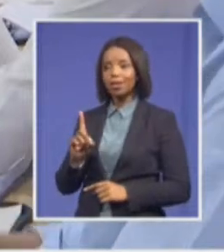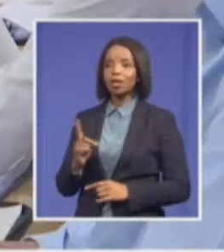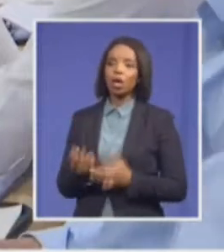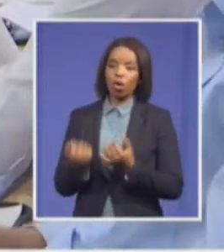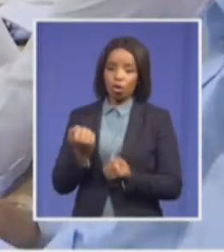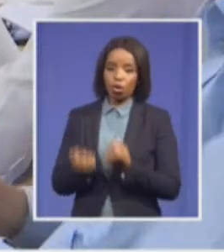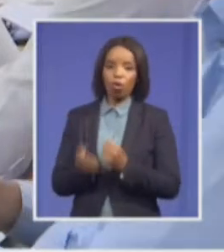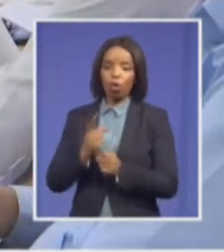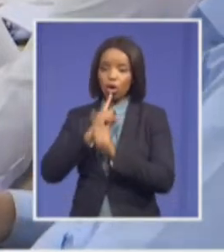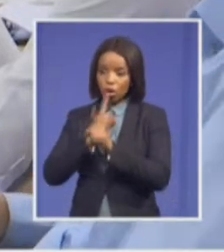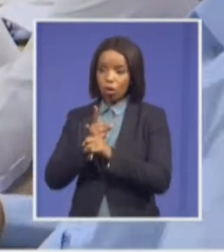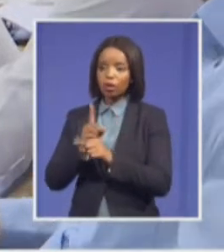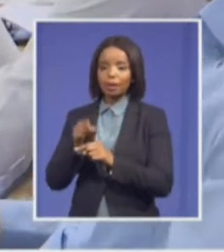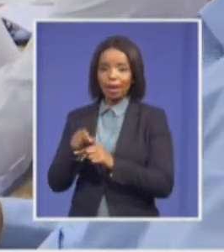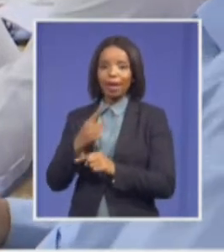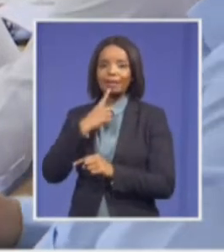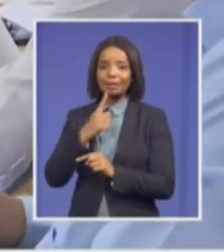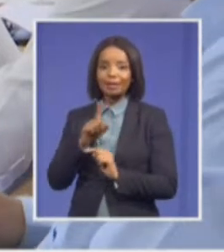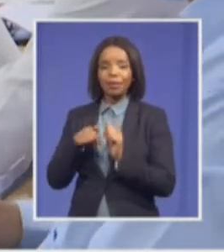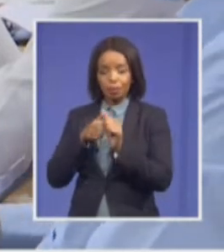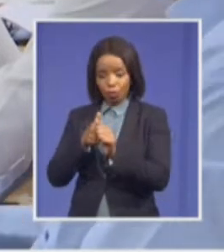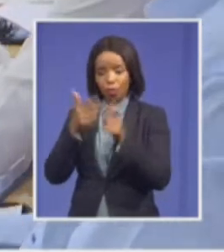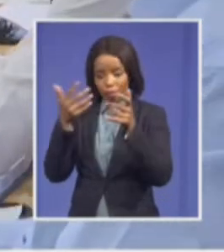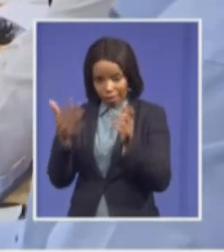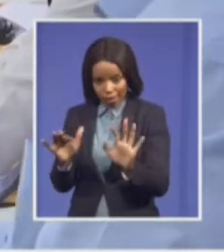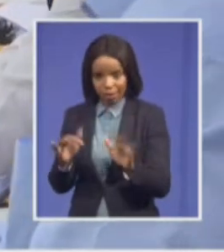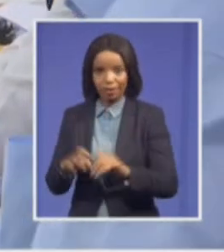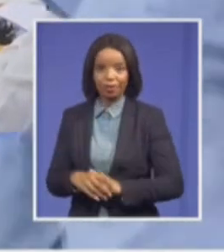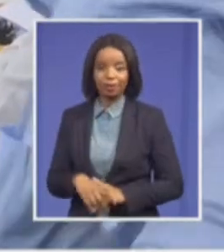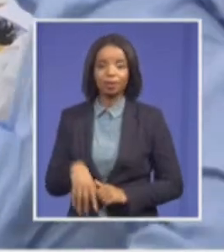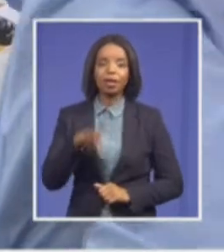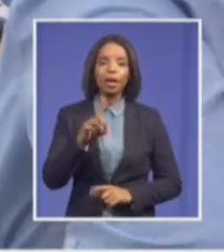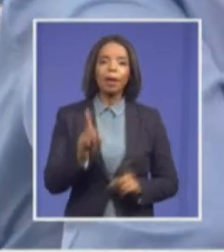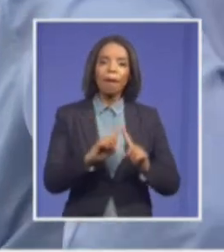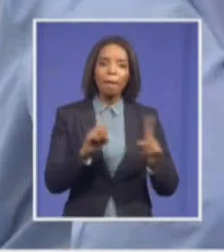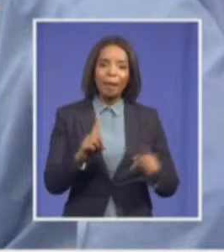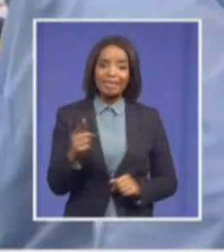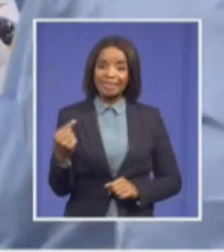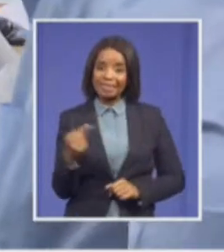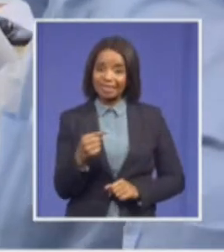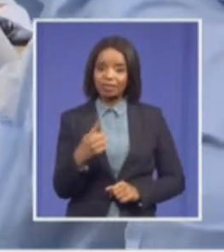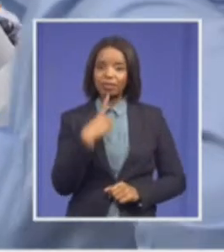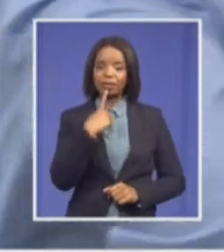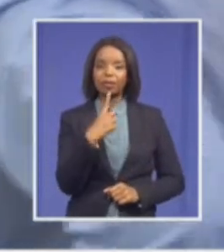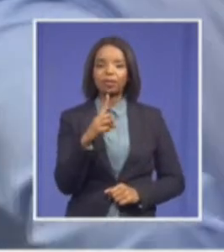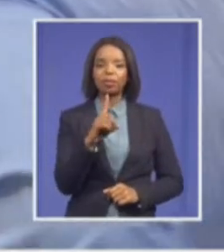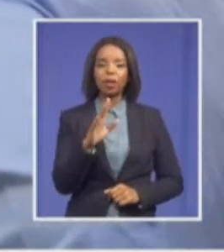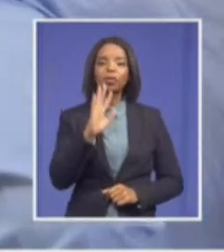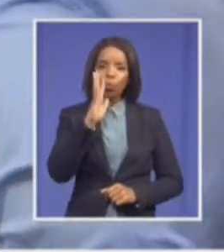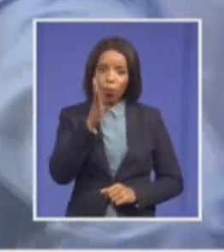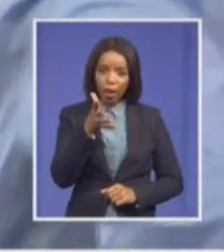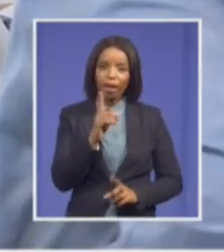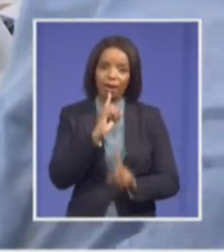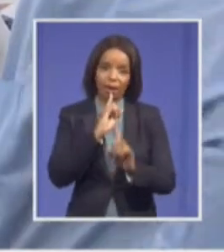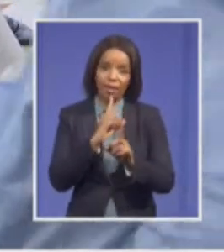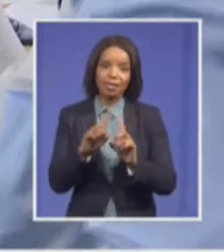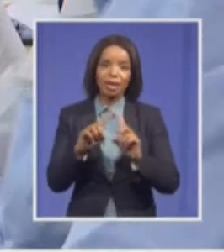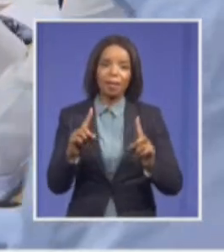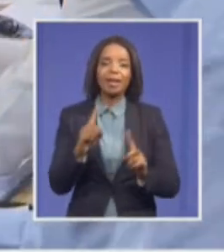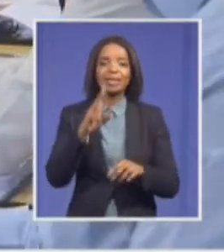indicated that he will answer this, and he just needs a few minutes, so he must just answer it. He's agreed to answer